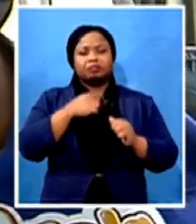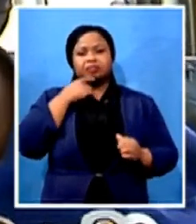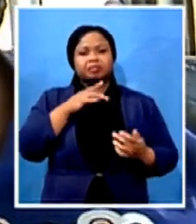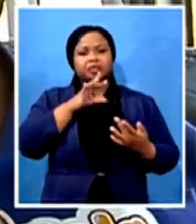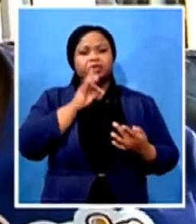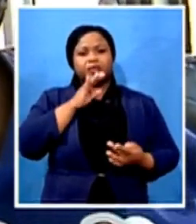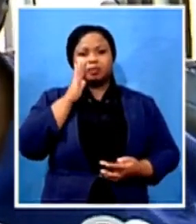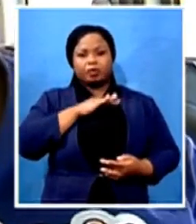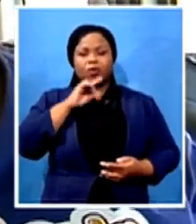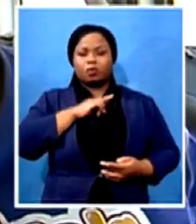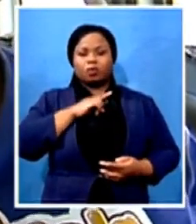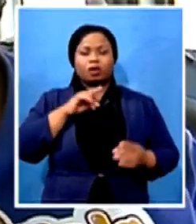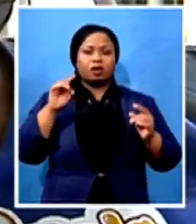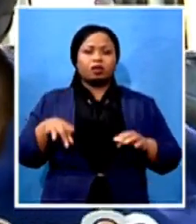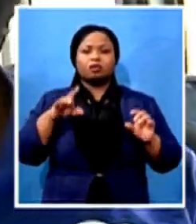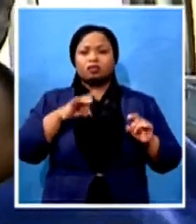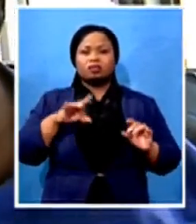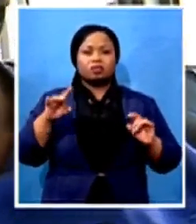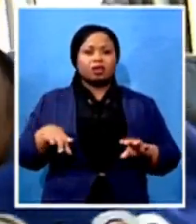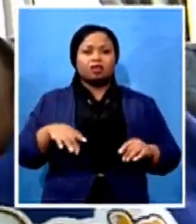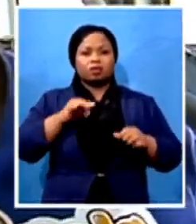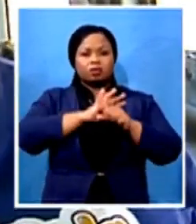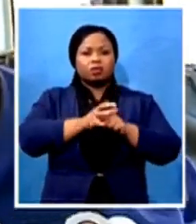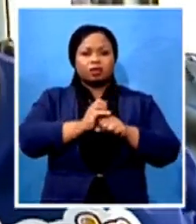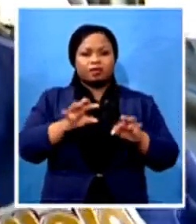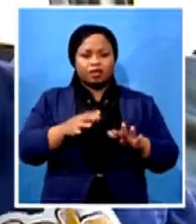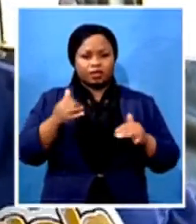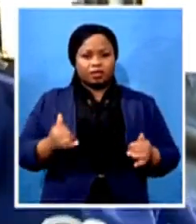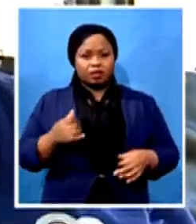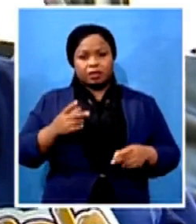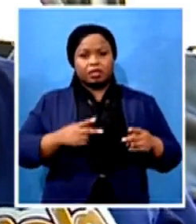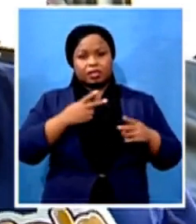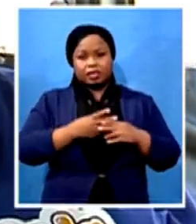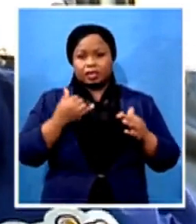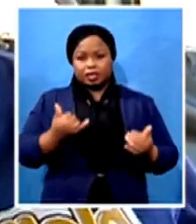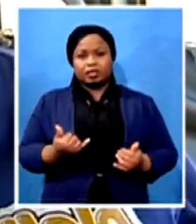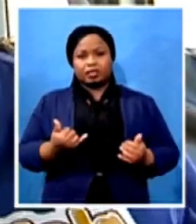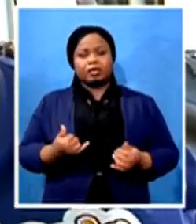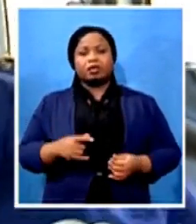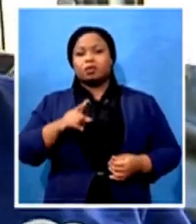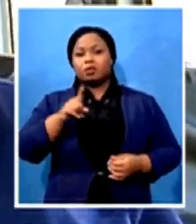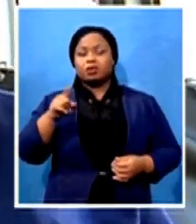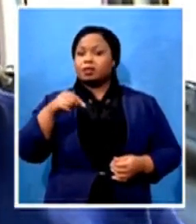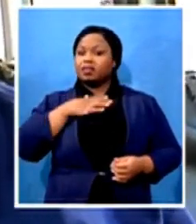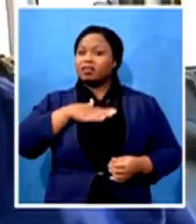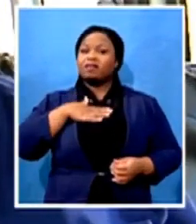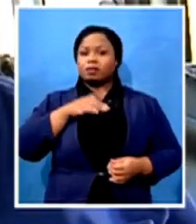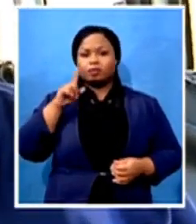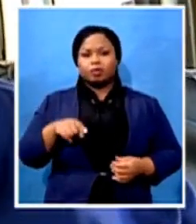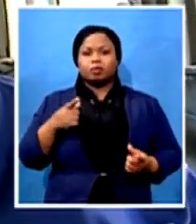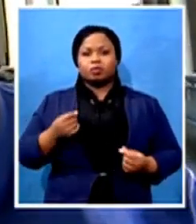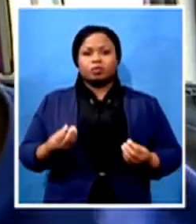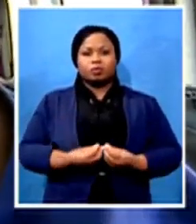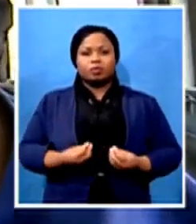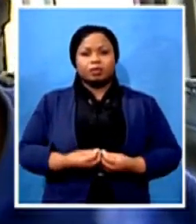of the coronavirus. And at this point, they feel that they need to do something. So this is something that's really,